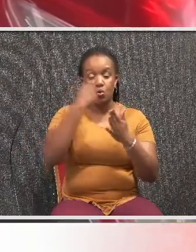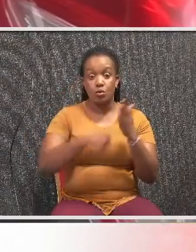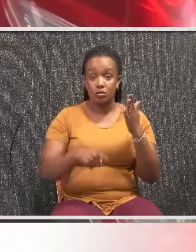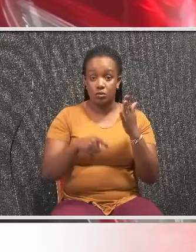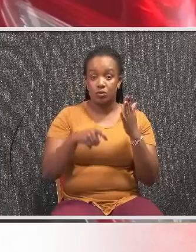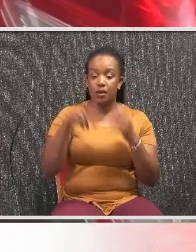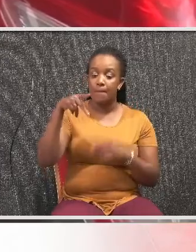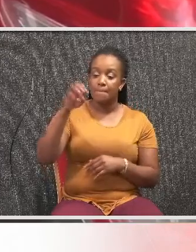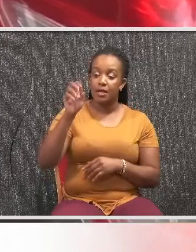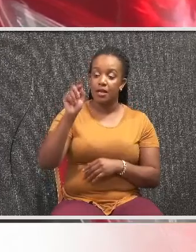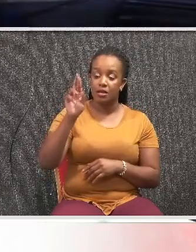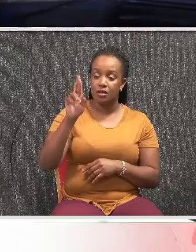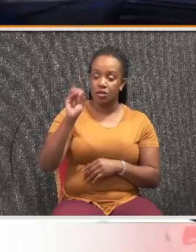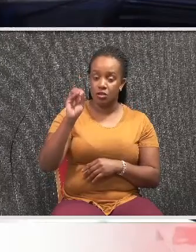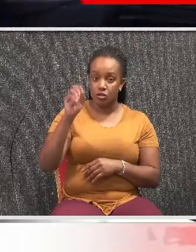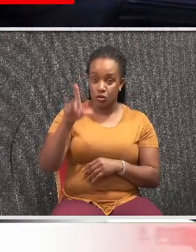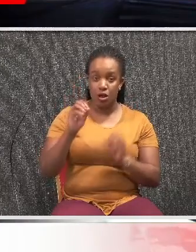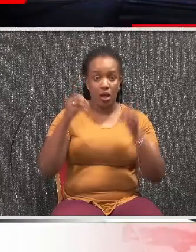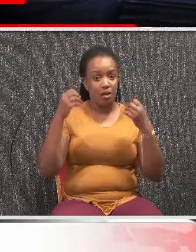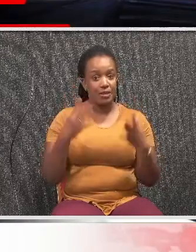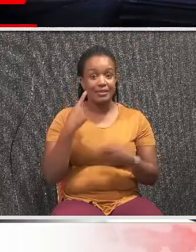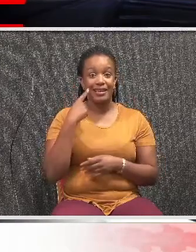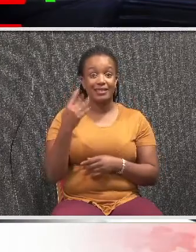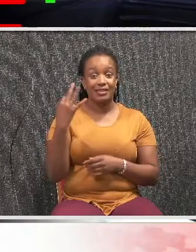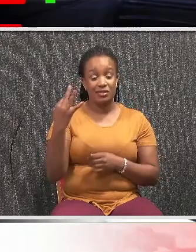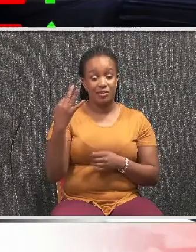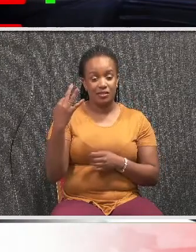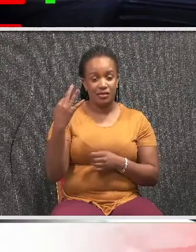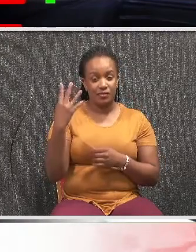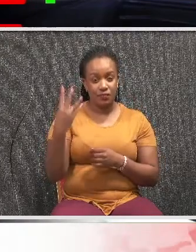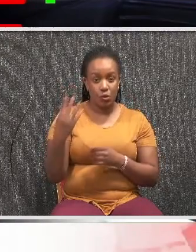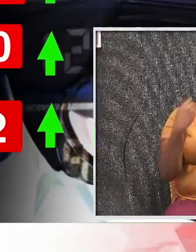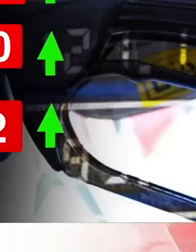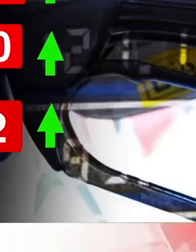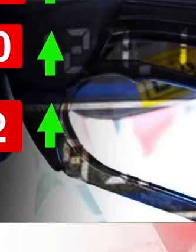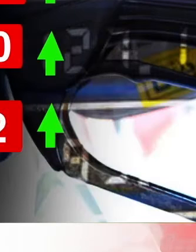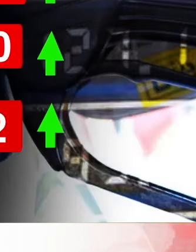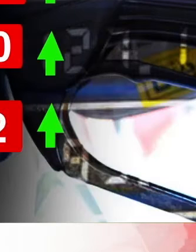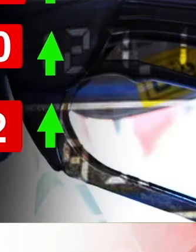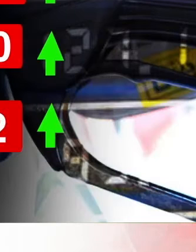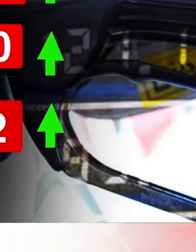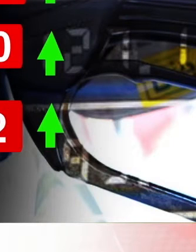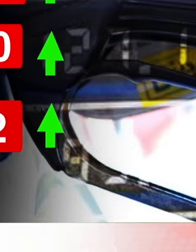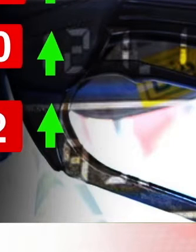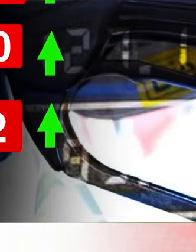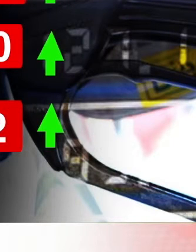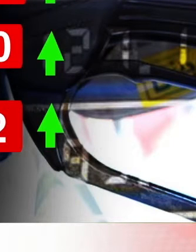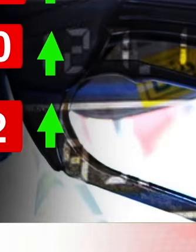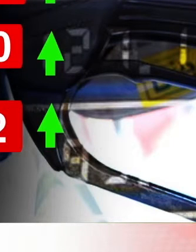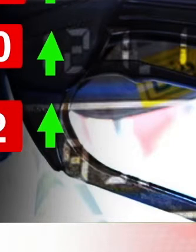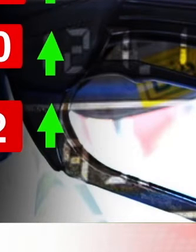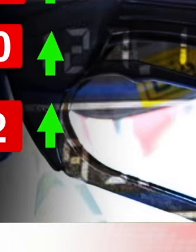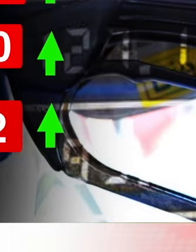petrol will now retail at 134 shillings 72 cents per litre in Nairobi, while diesel will retail